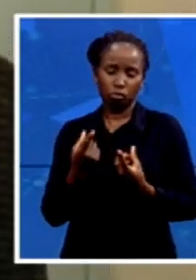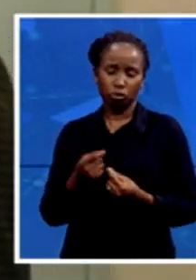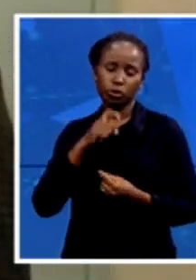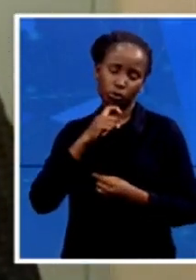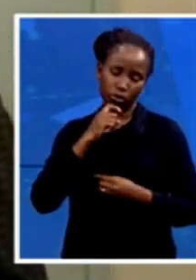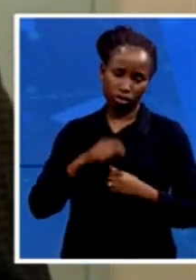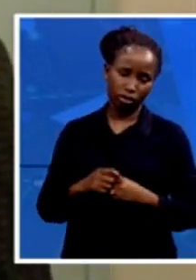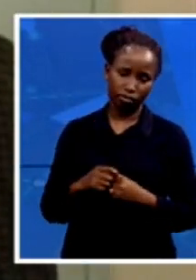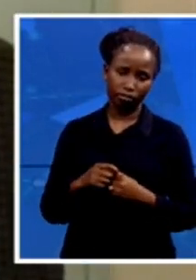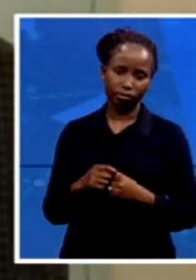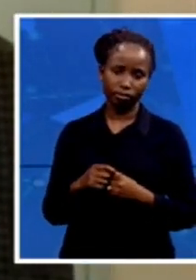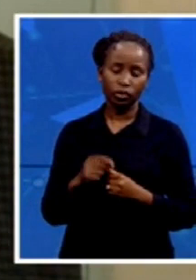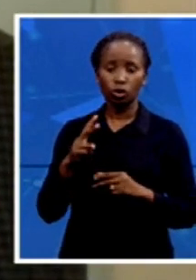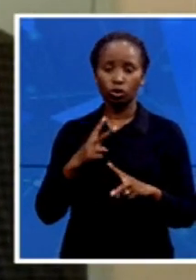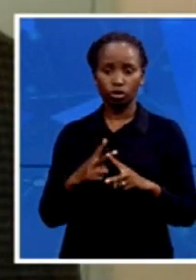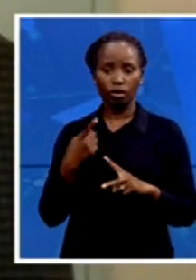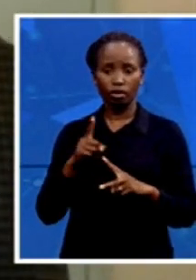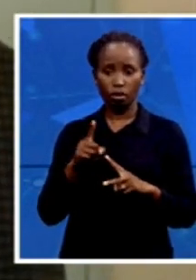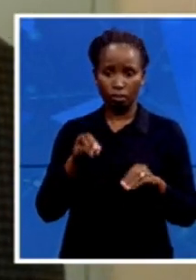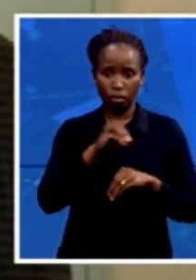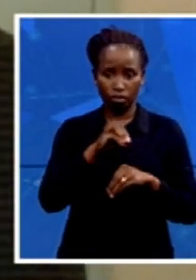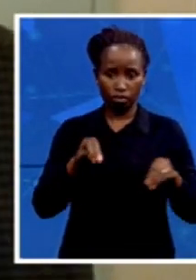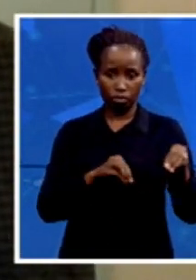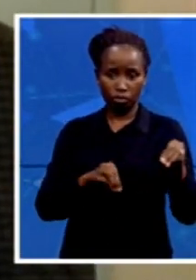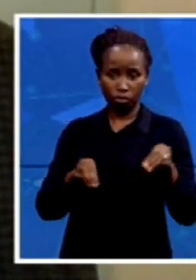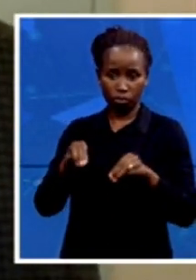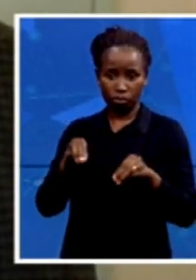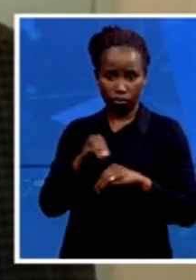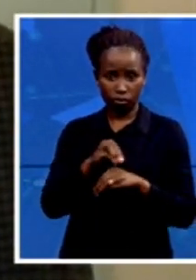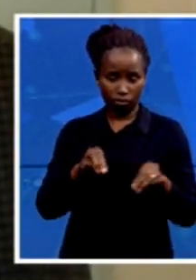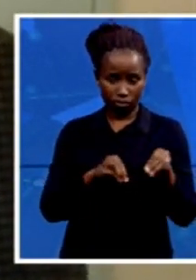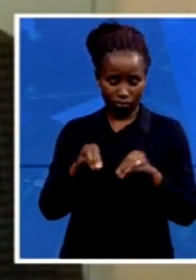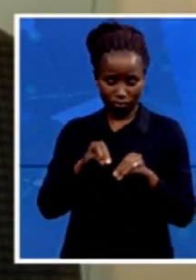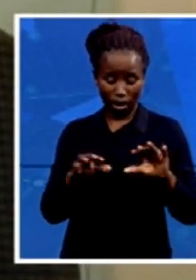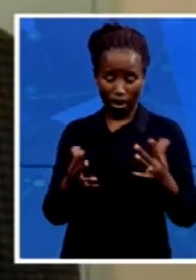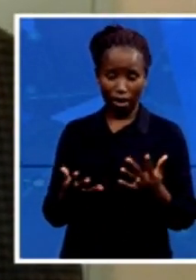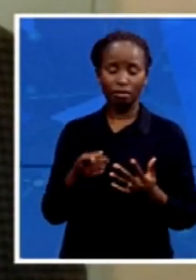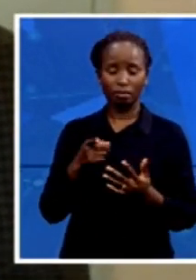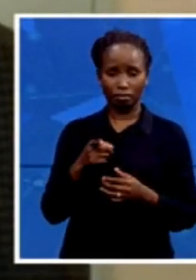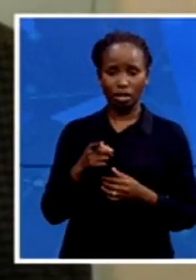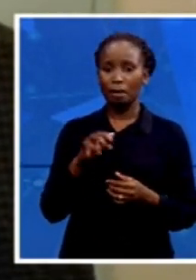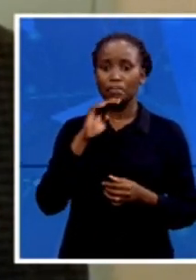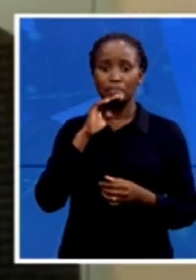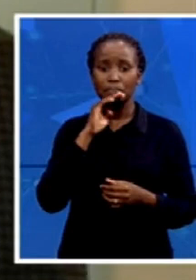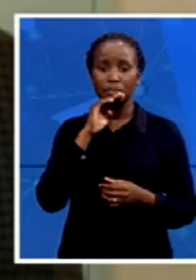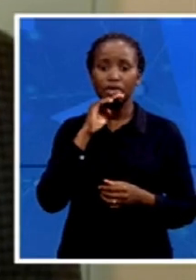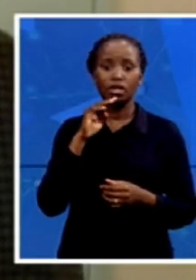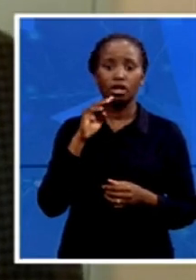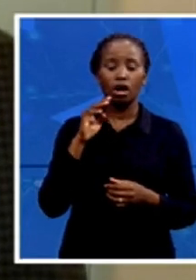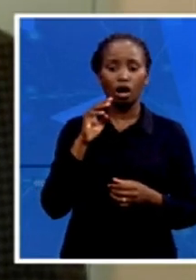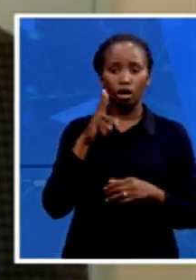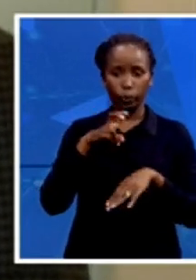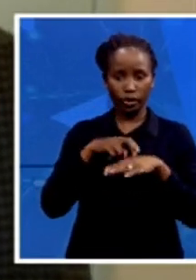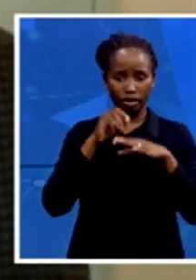Essentially, you can almost do like 360-degree movement on the hand, which you don't get with conventional laparoscopy. And that's the art in robotic